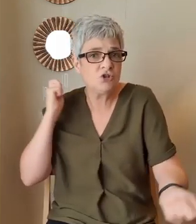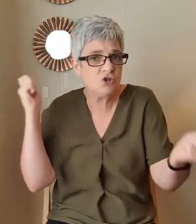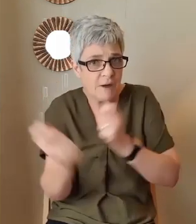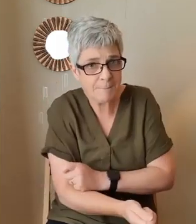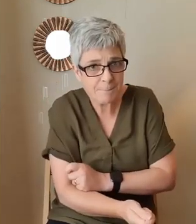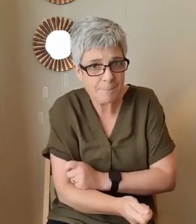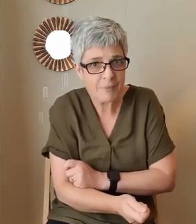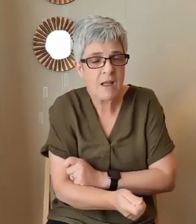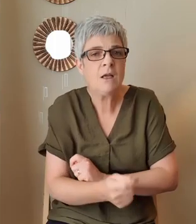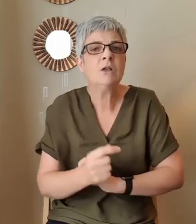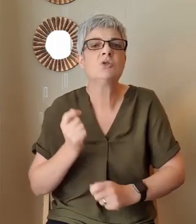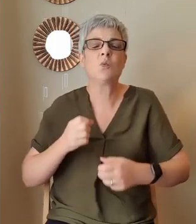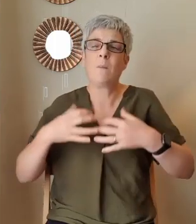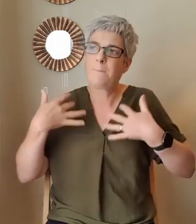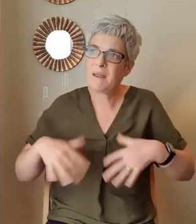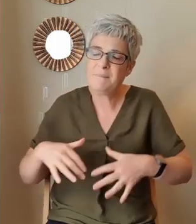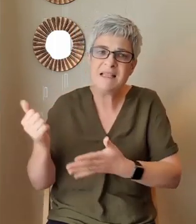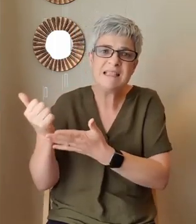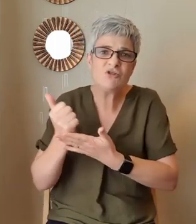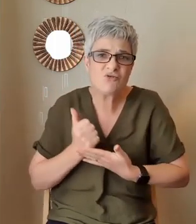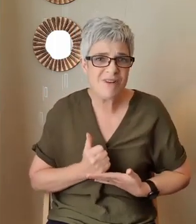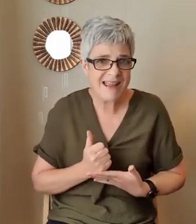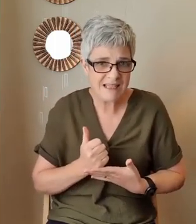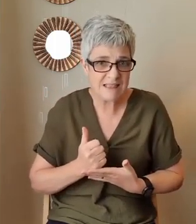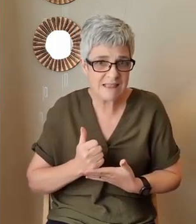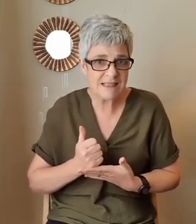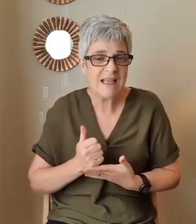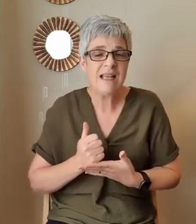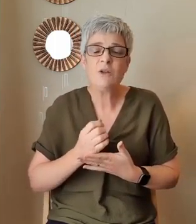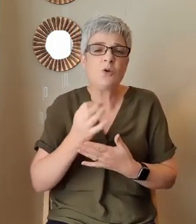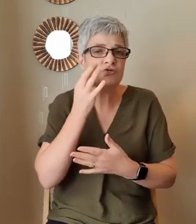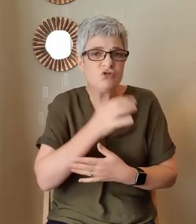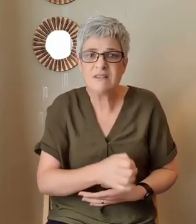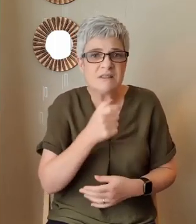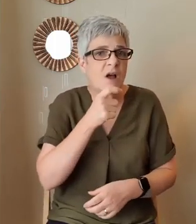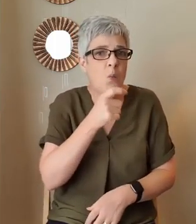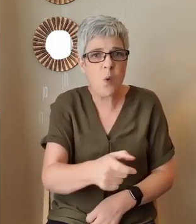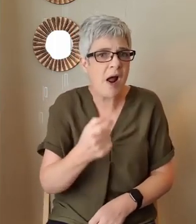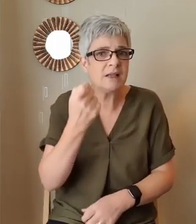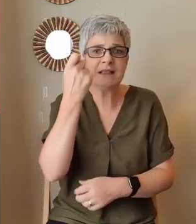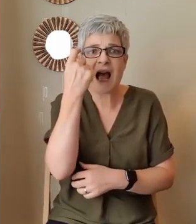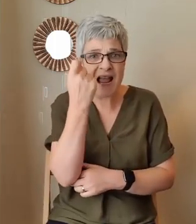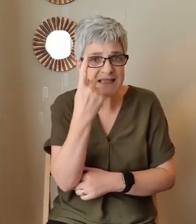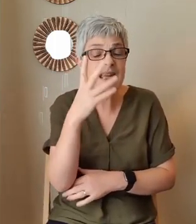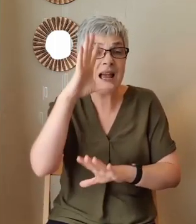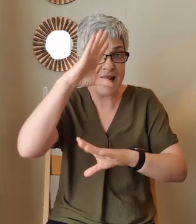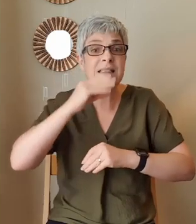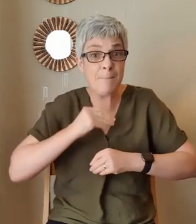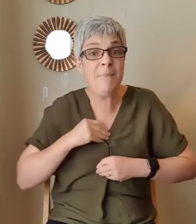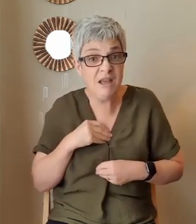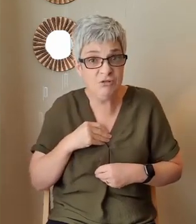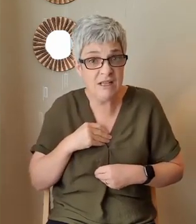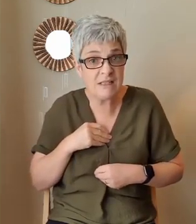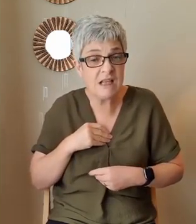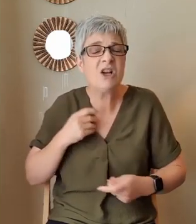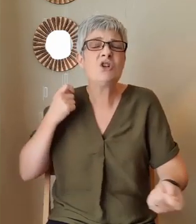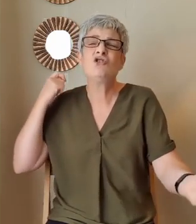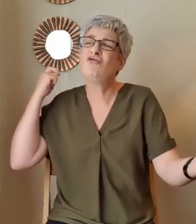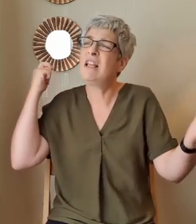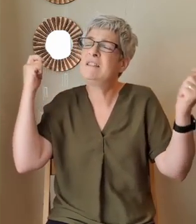so amazing grace. Grace is not just a word. Grace is not just an idea. It's an experience. It's a transforming